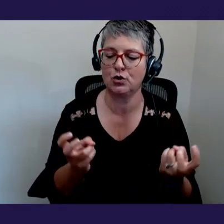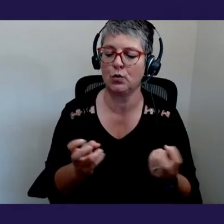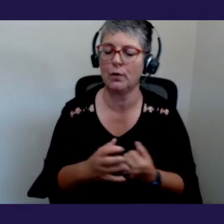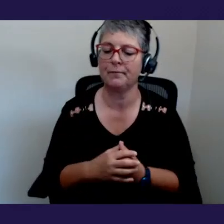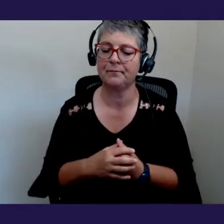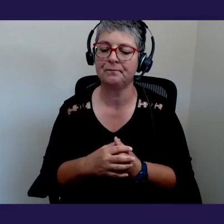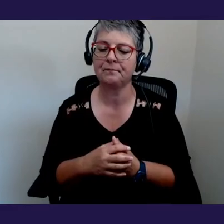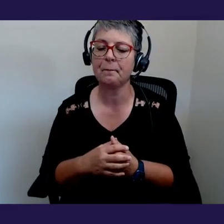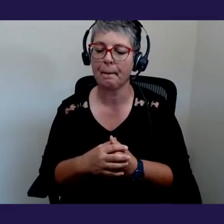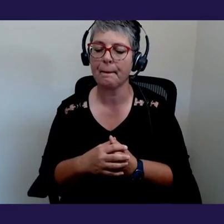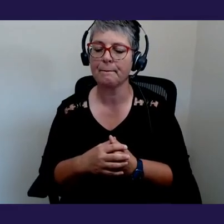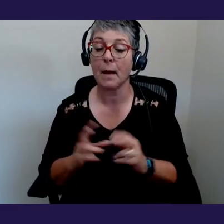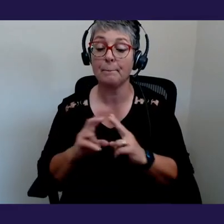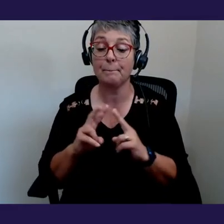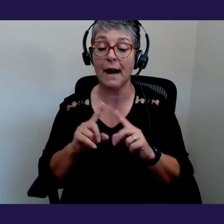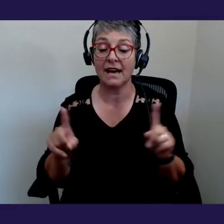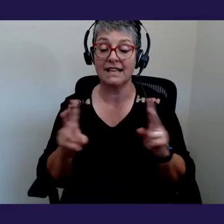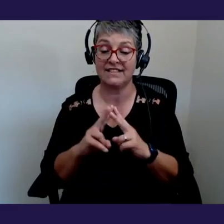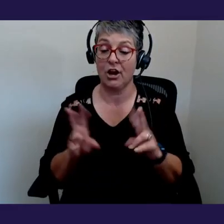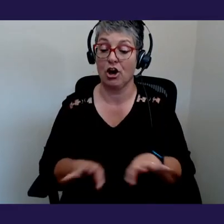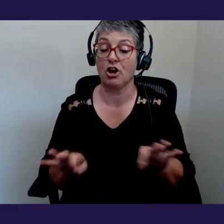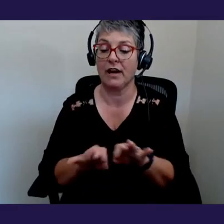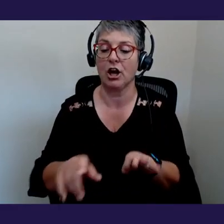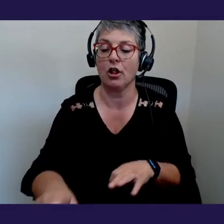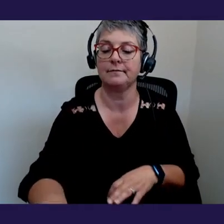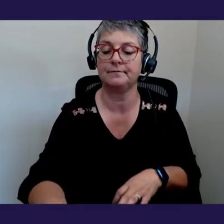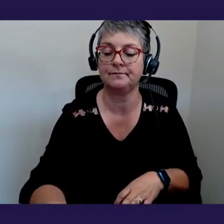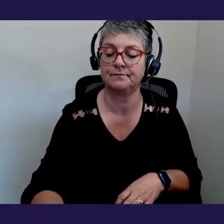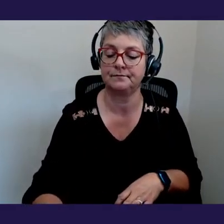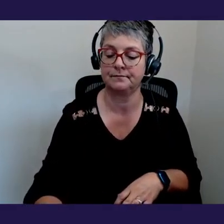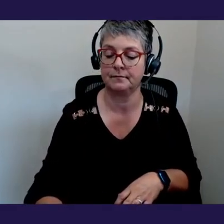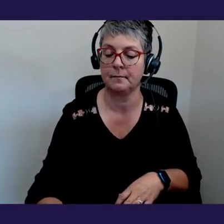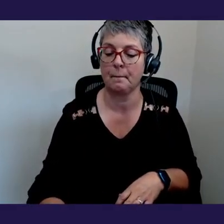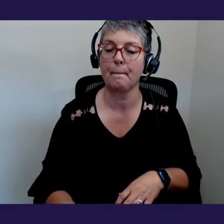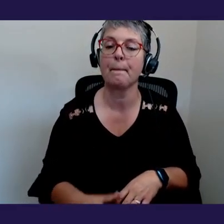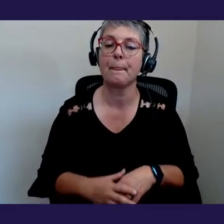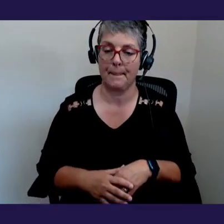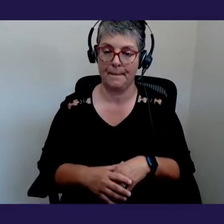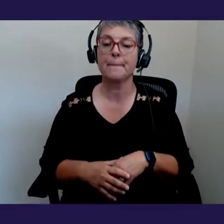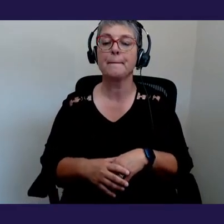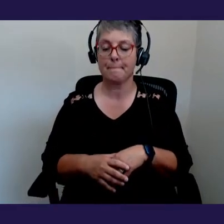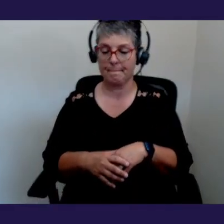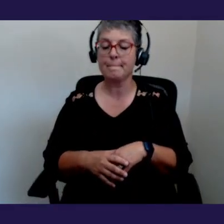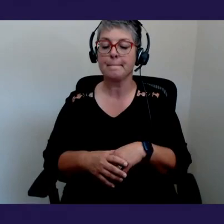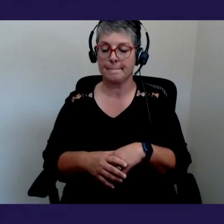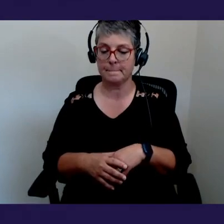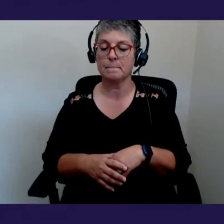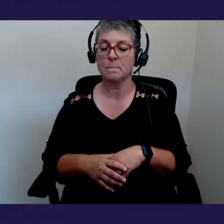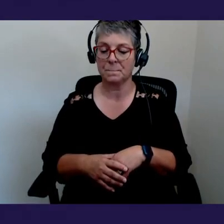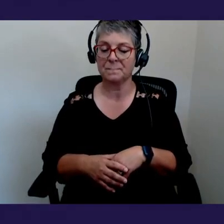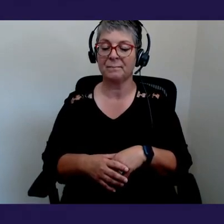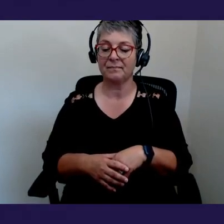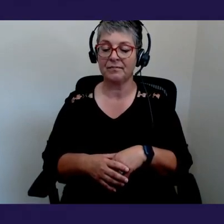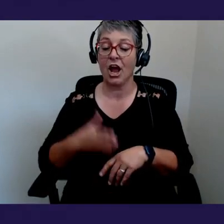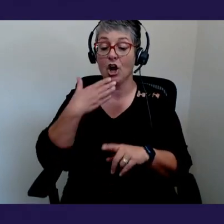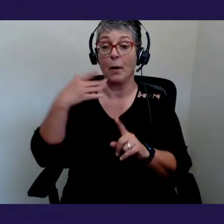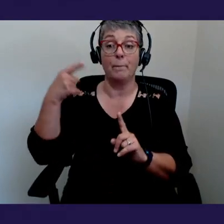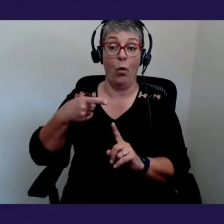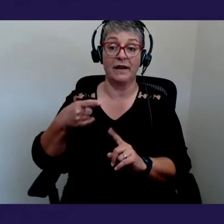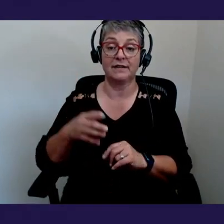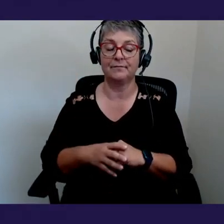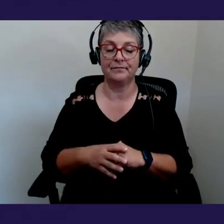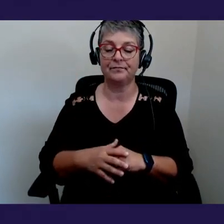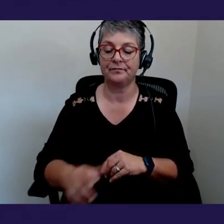it's critical. And I'd like to close the loop. Those are excellent points on the fact that there are systems